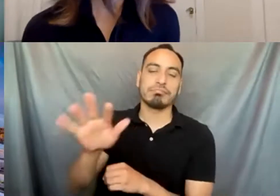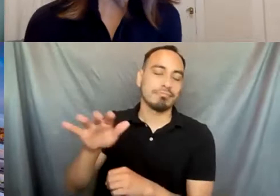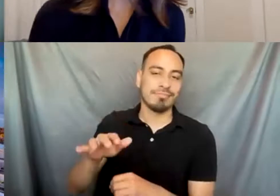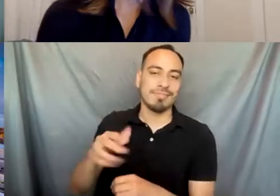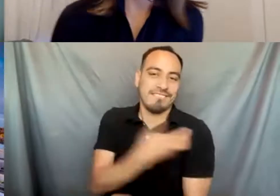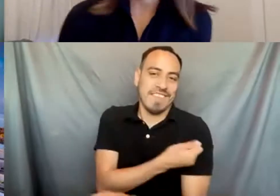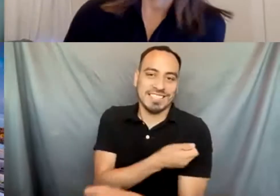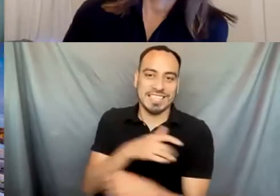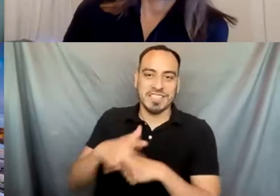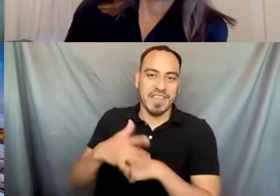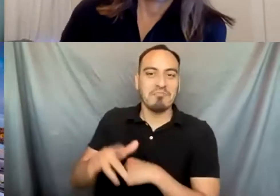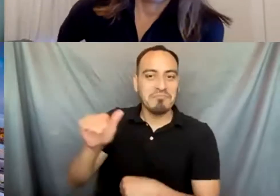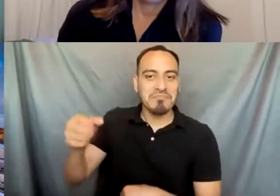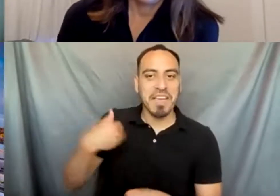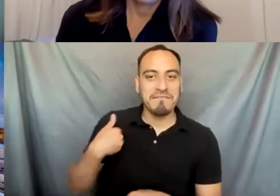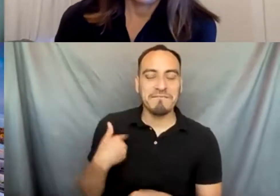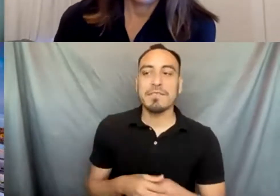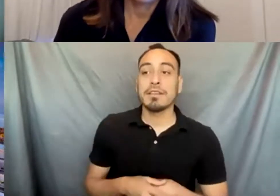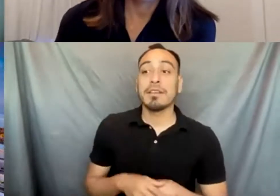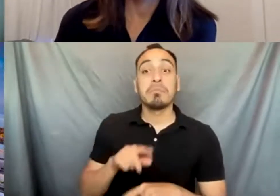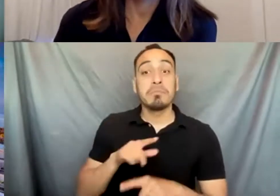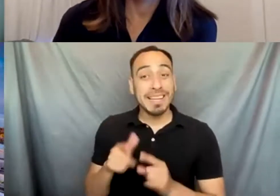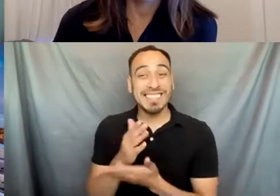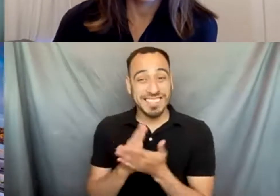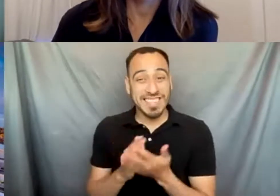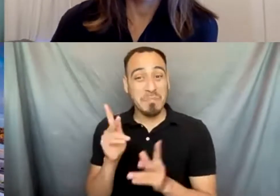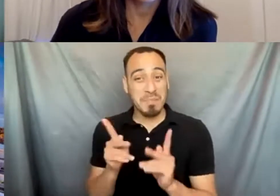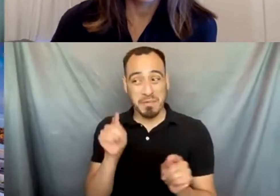are people who are anxious about some of the